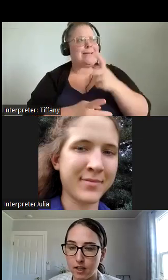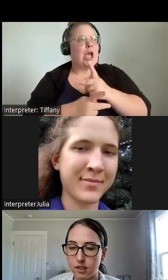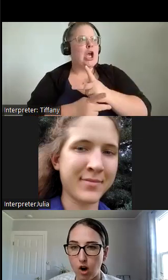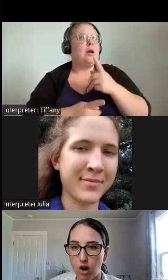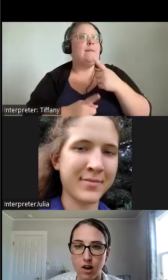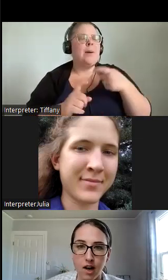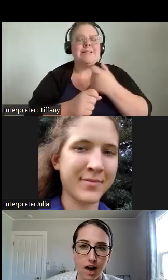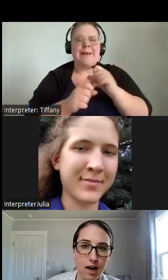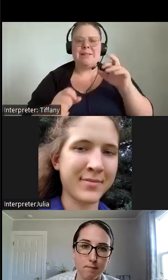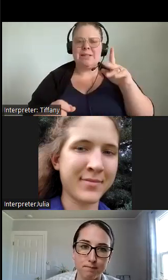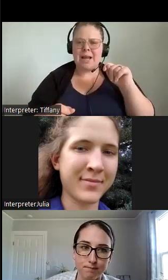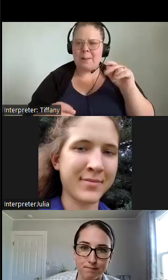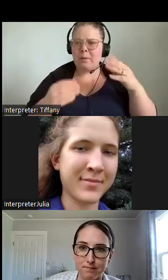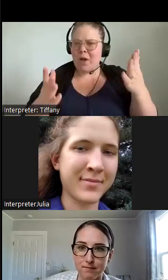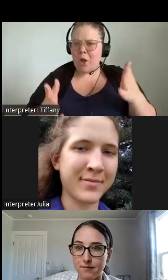net providers are